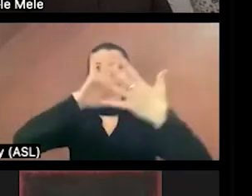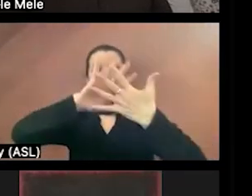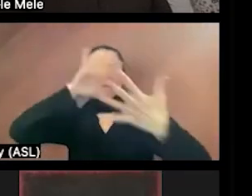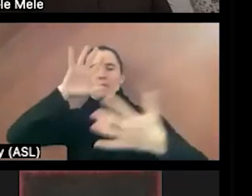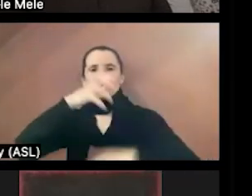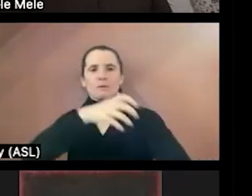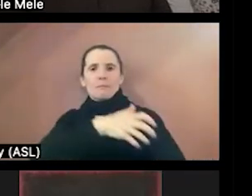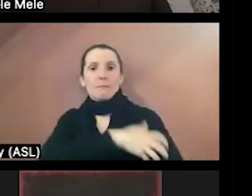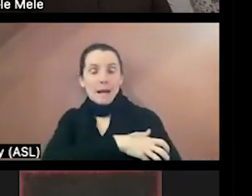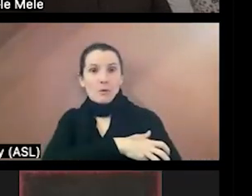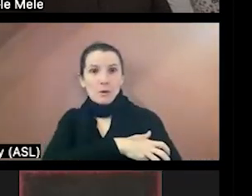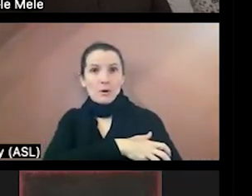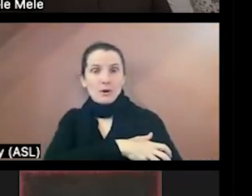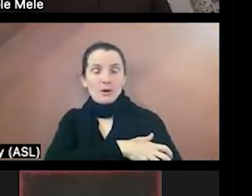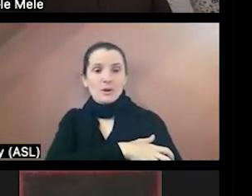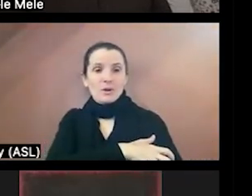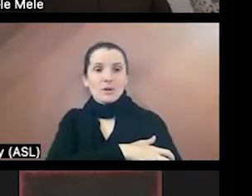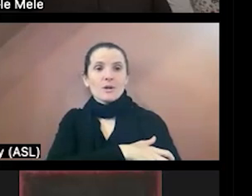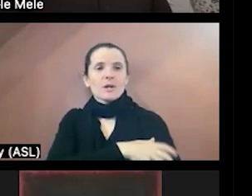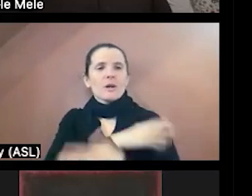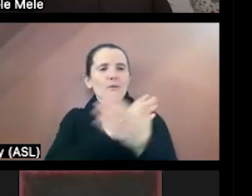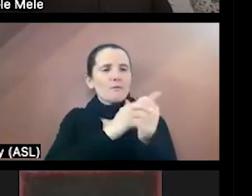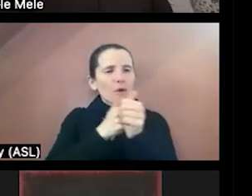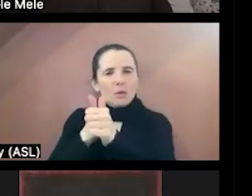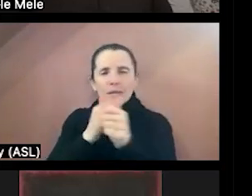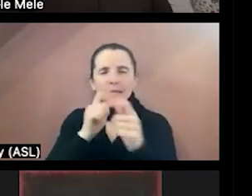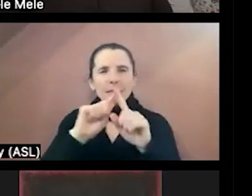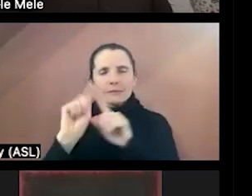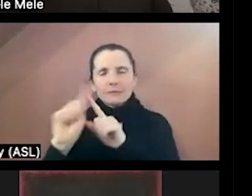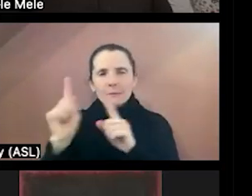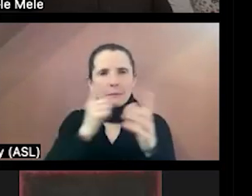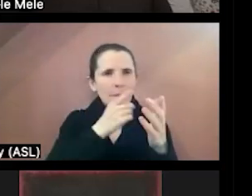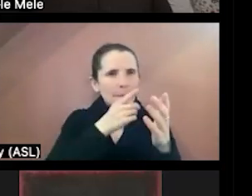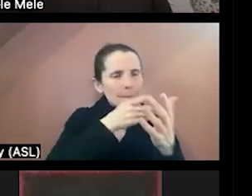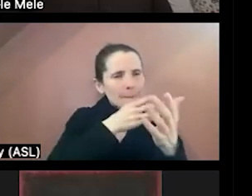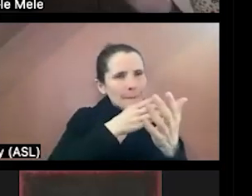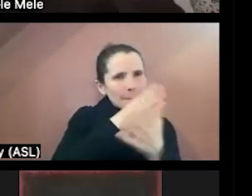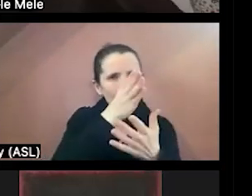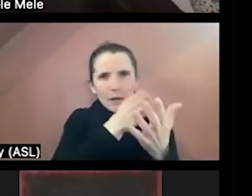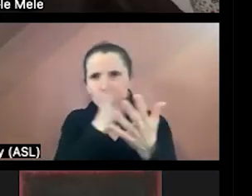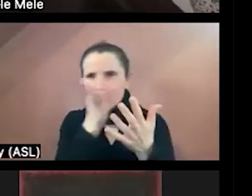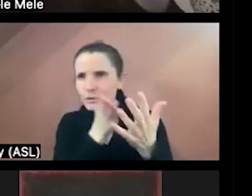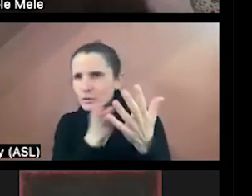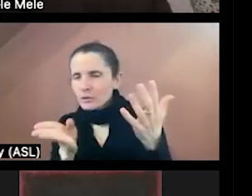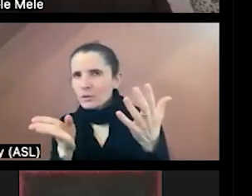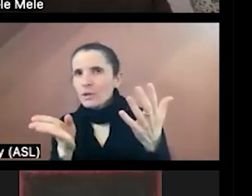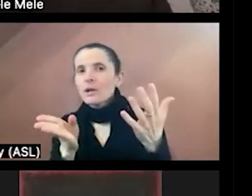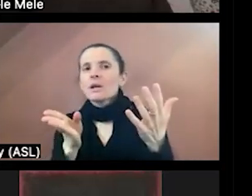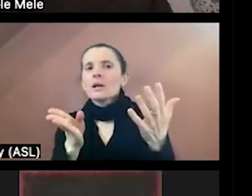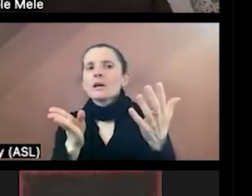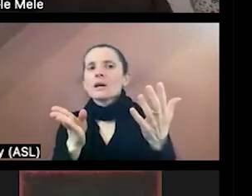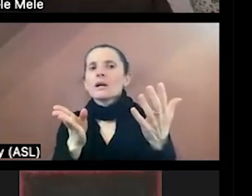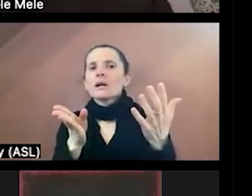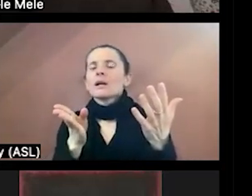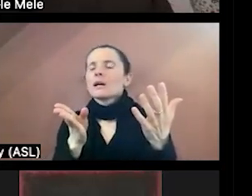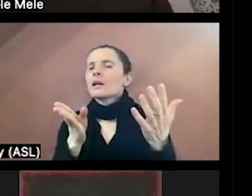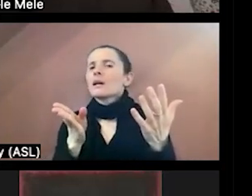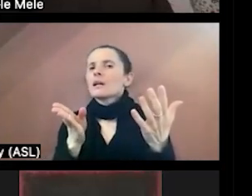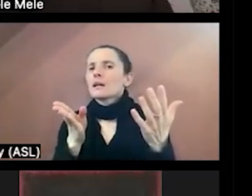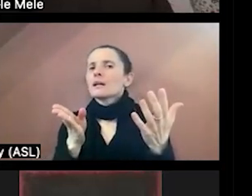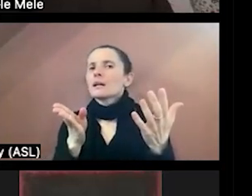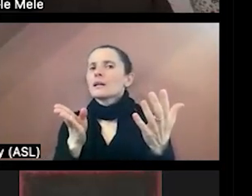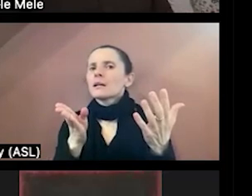have following different patterns should not be like, it's huge. It should not be